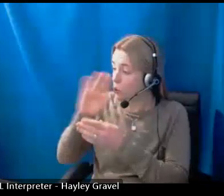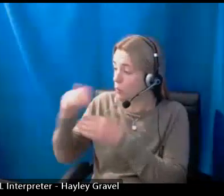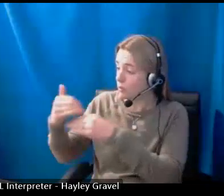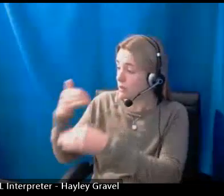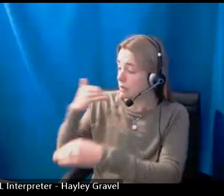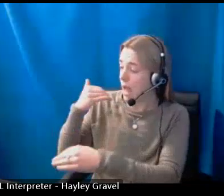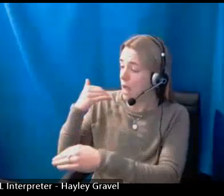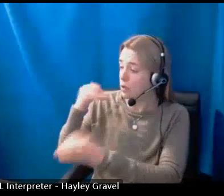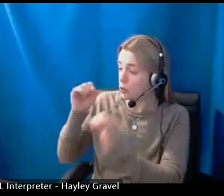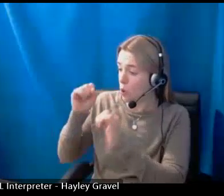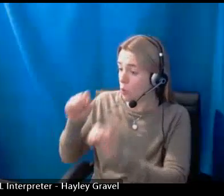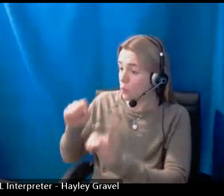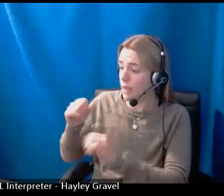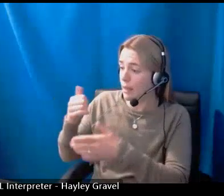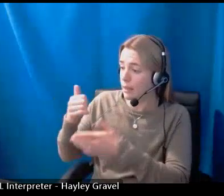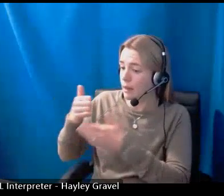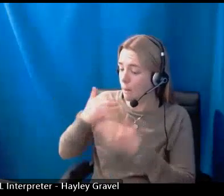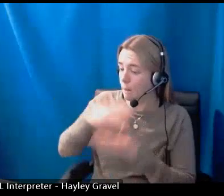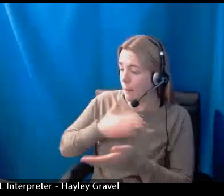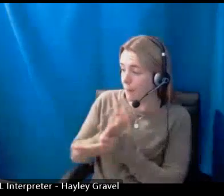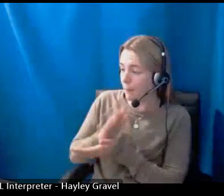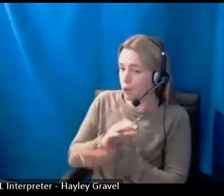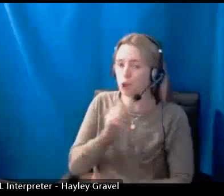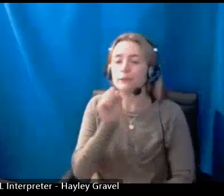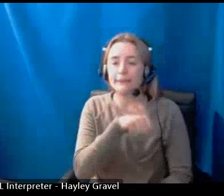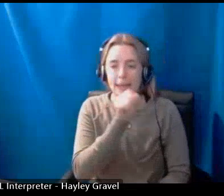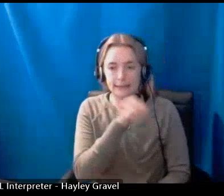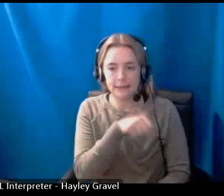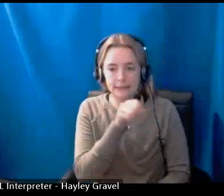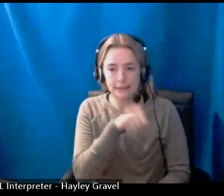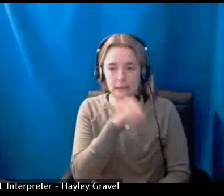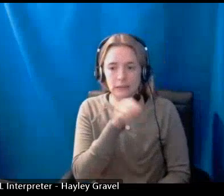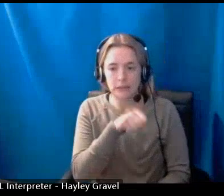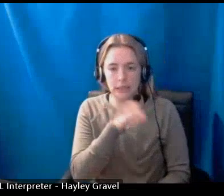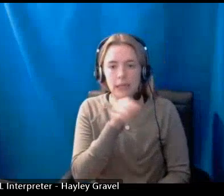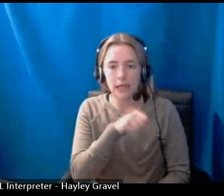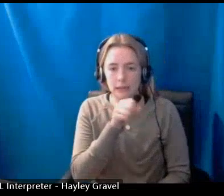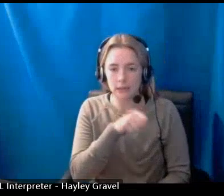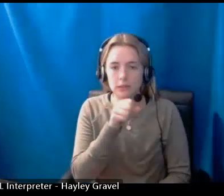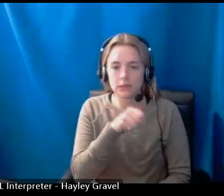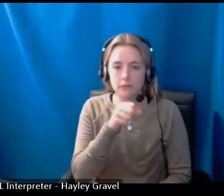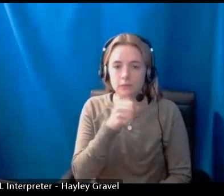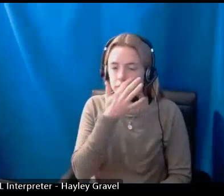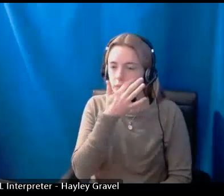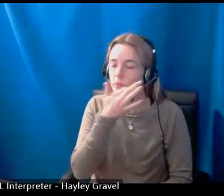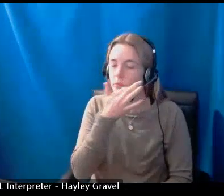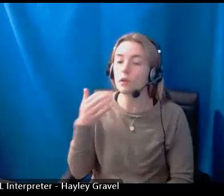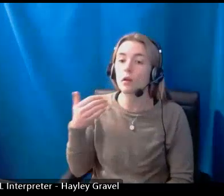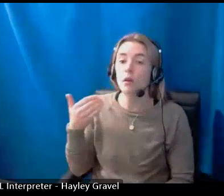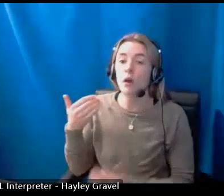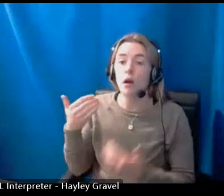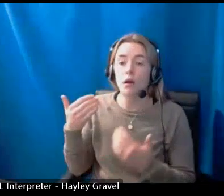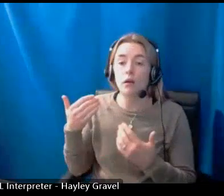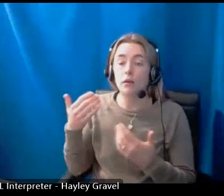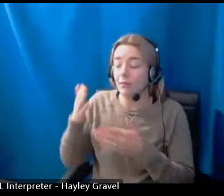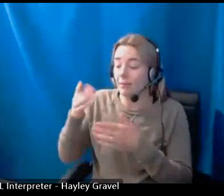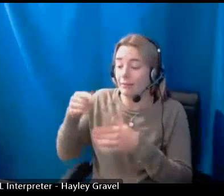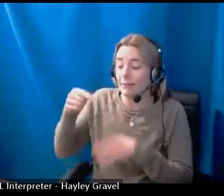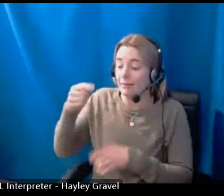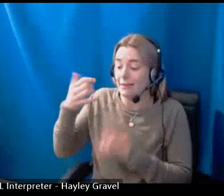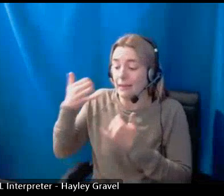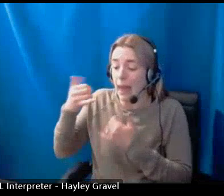can use those in our? Yes. Know that was a good proposal. Okay. Okay. Yes, I have a crazy end of the week.